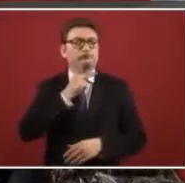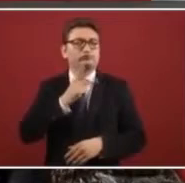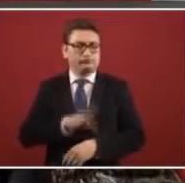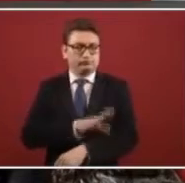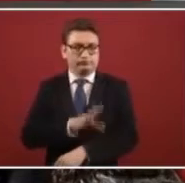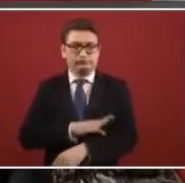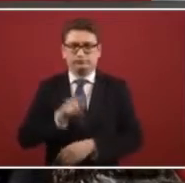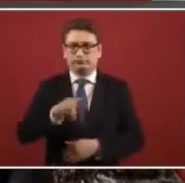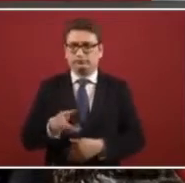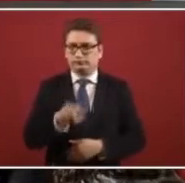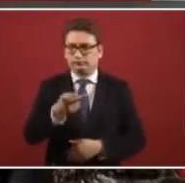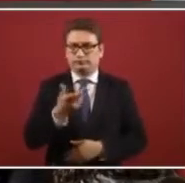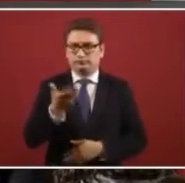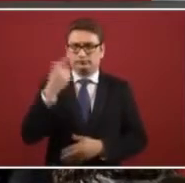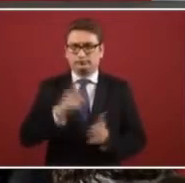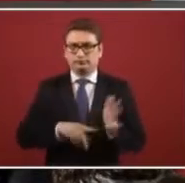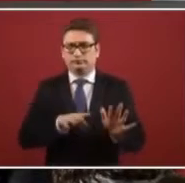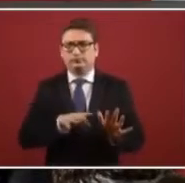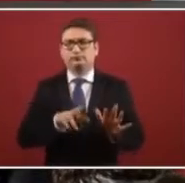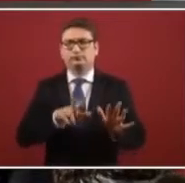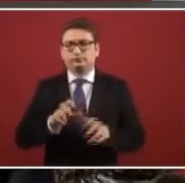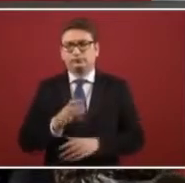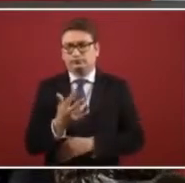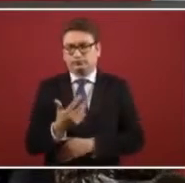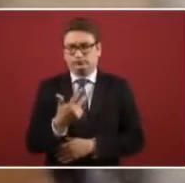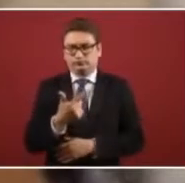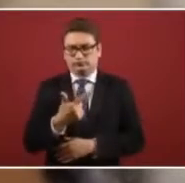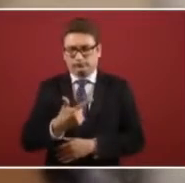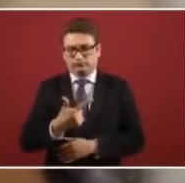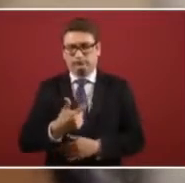Mr. Pozos from Energy. In